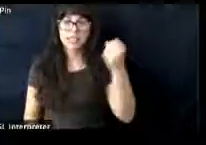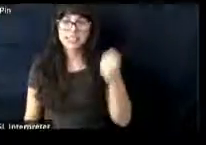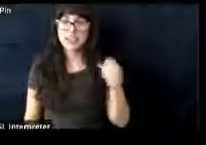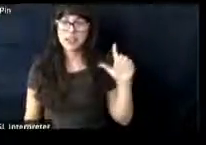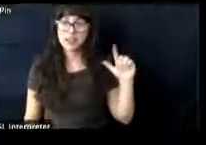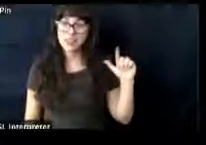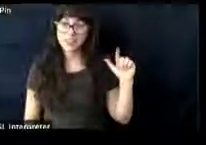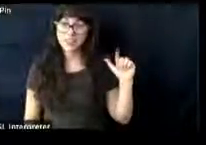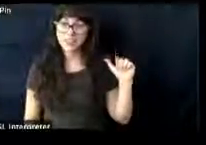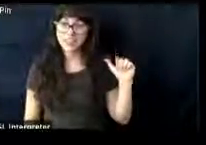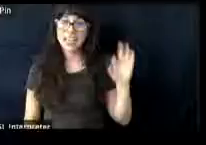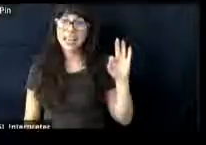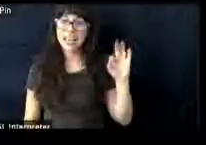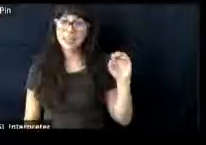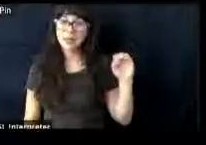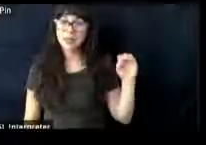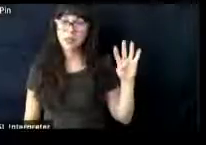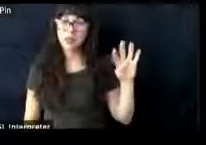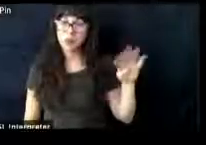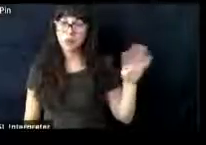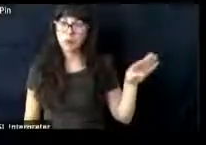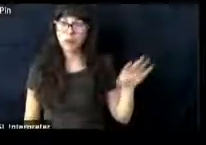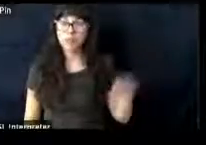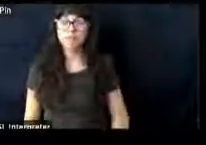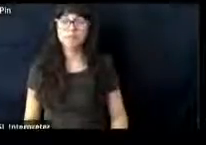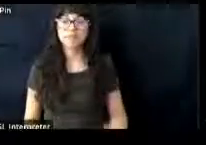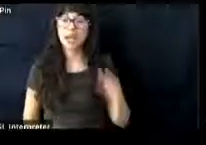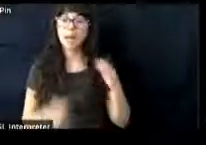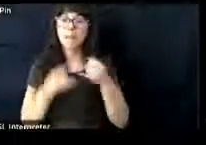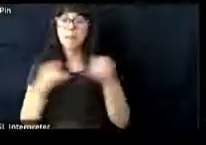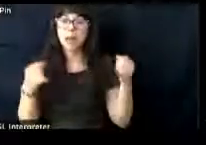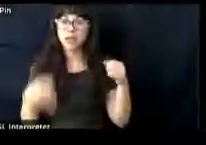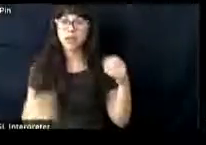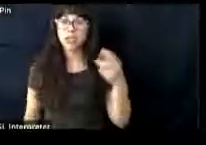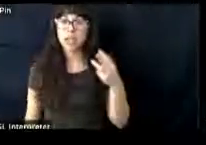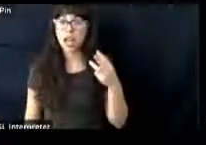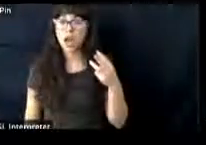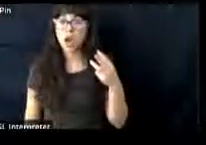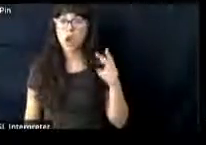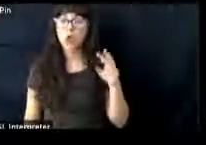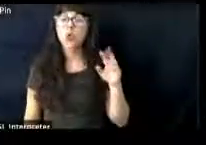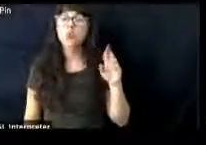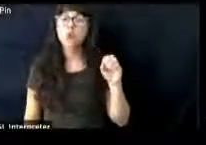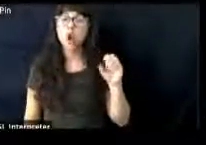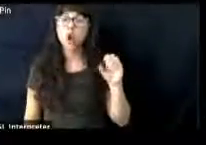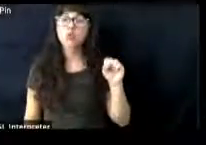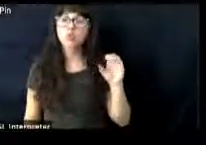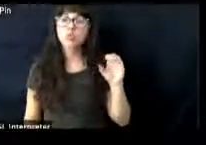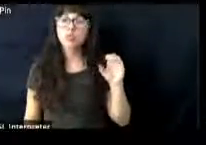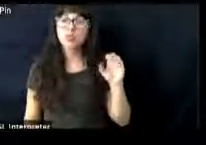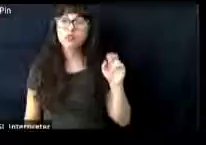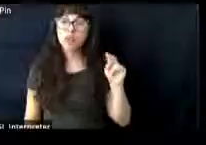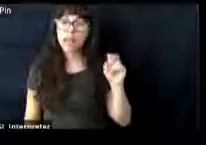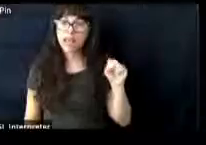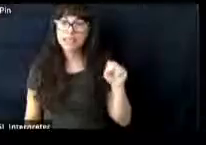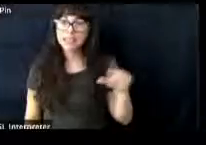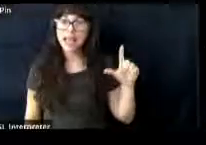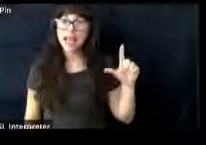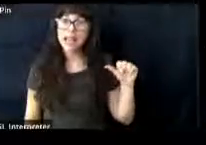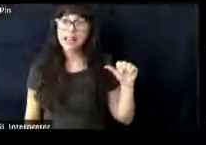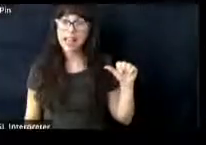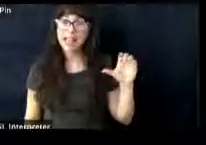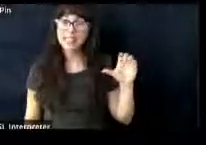Angeles, 90044. The boundaries are west of Rosecrans, La Cienega, the 10 freeway, and Alameda